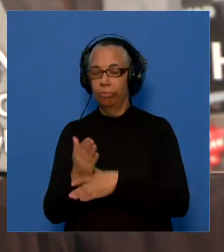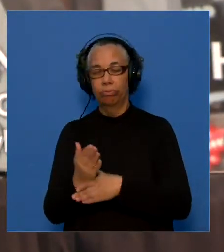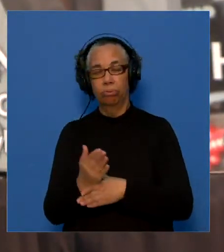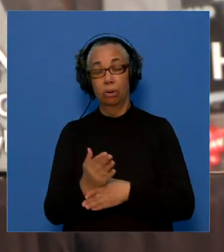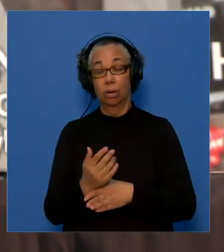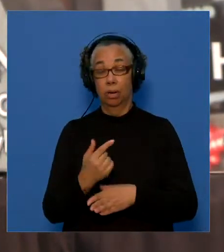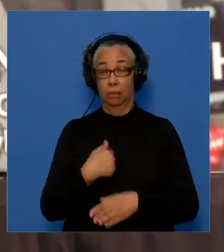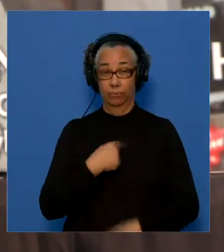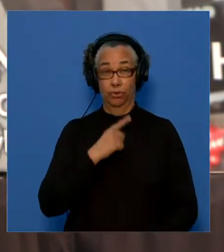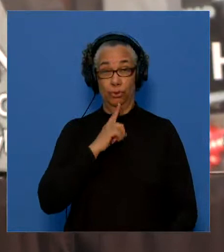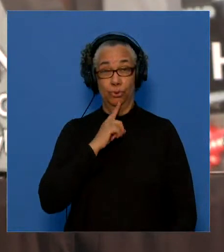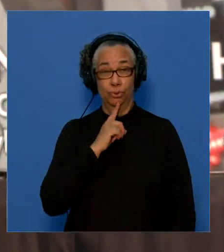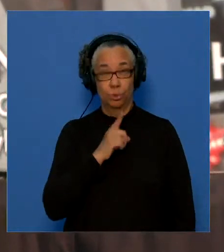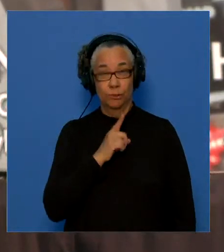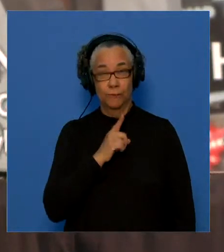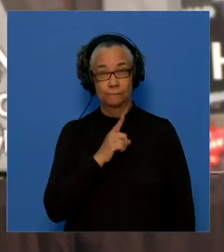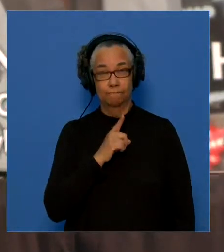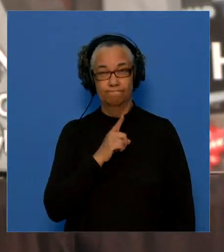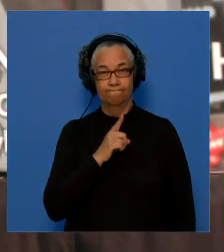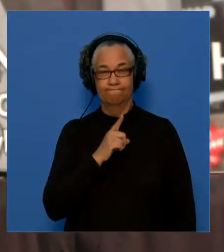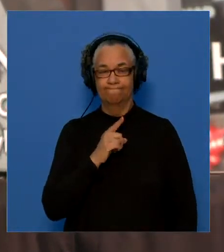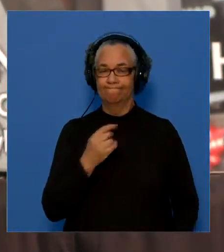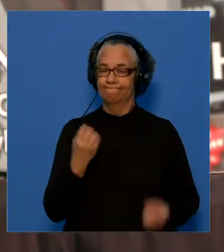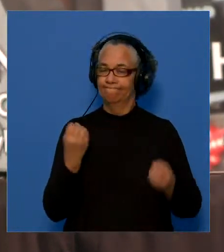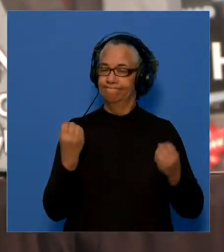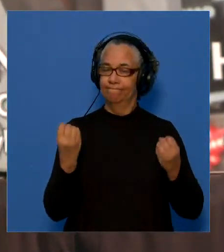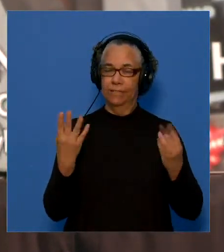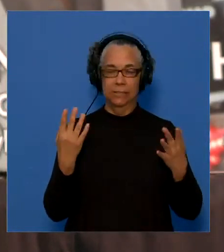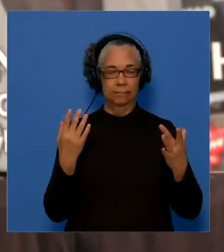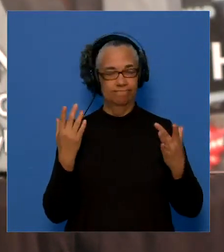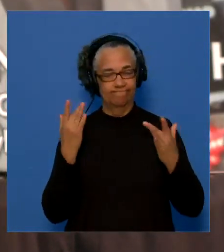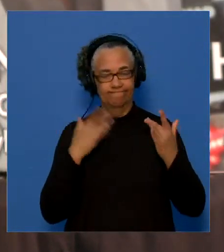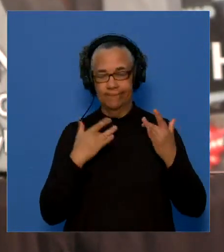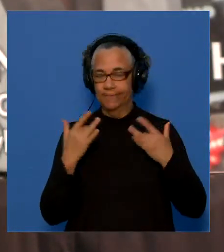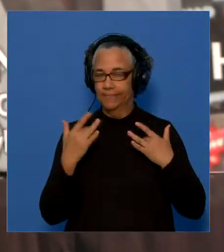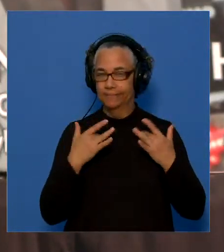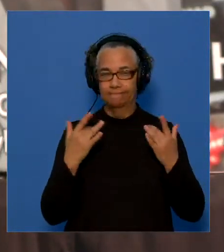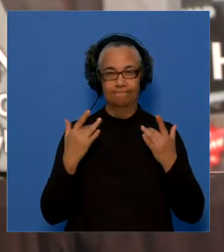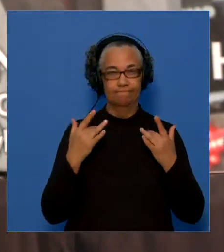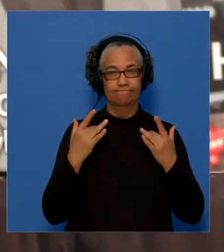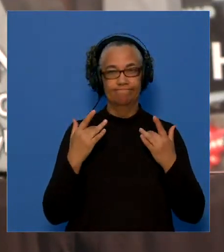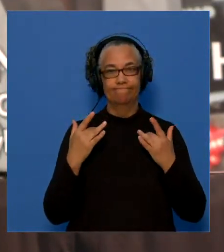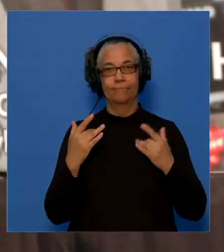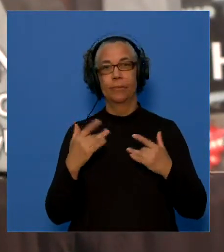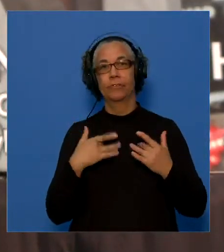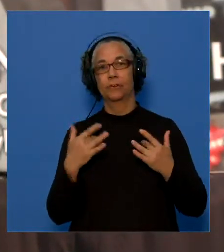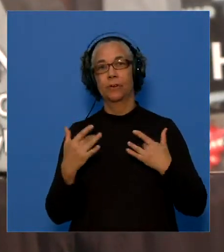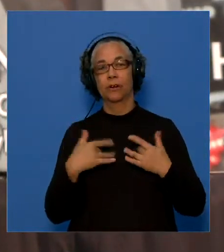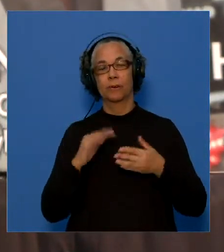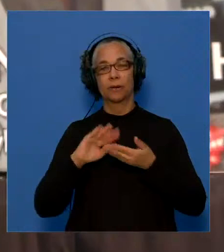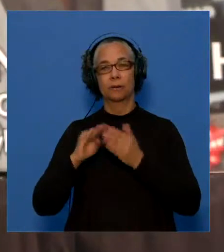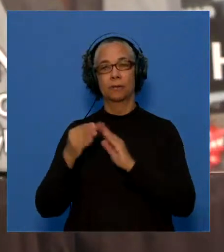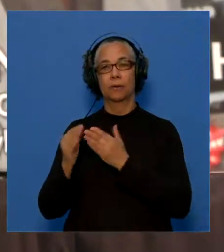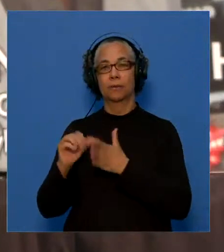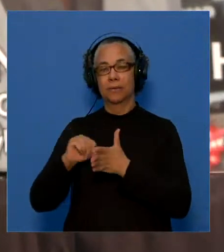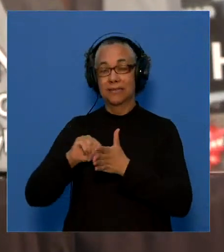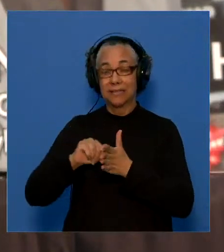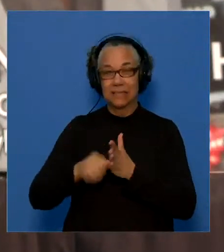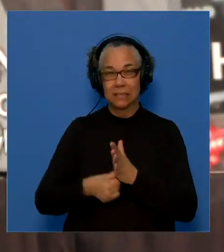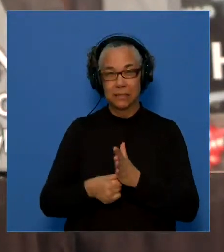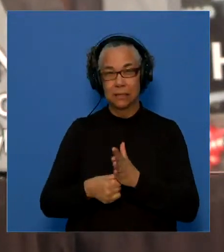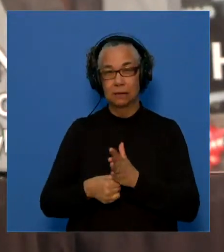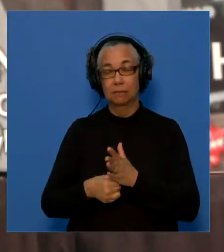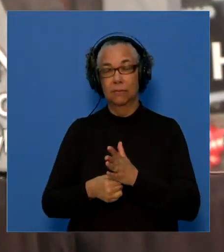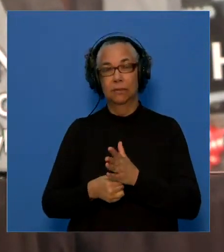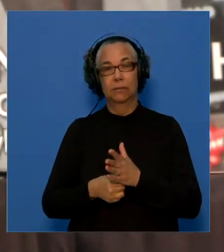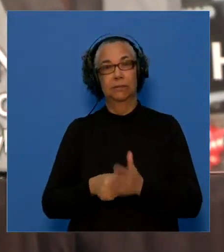sure is of great concern to the community, I must emphasize that it is of grave